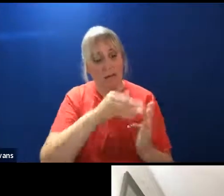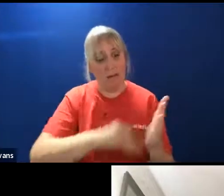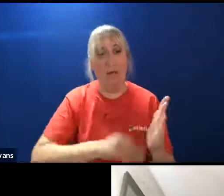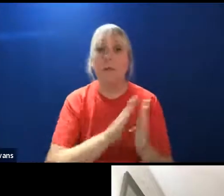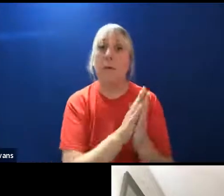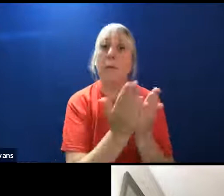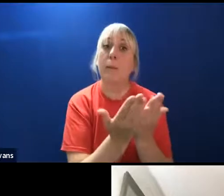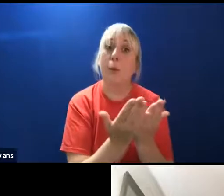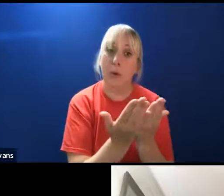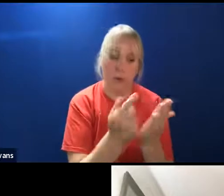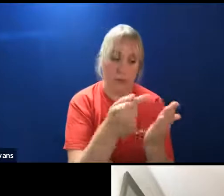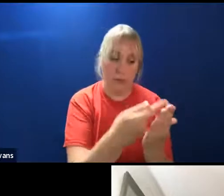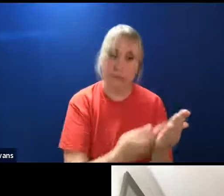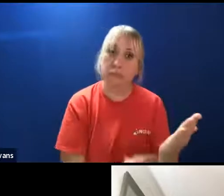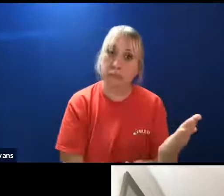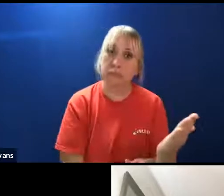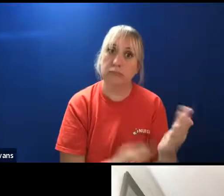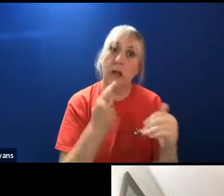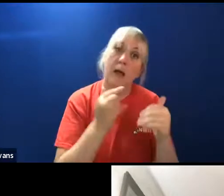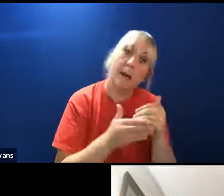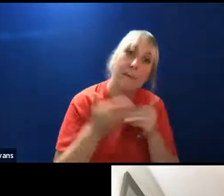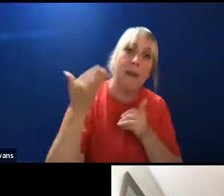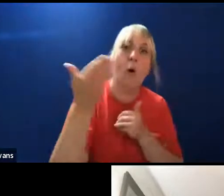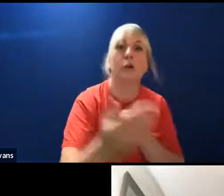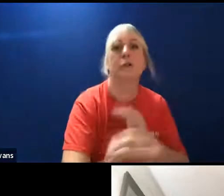earlier, Beyond the Blockade.